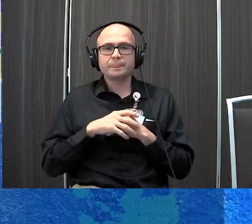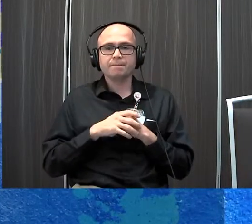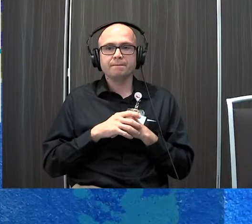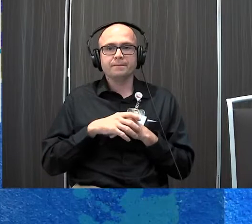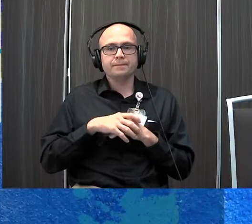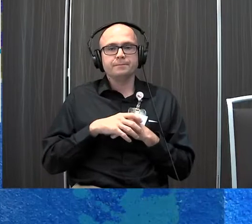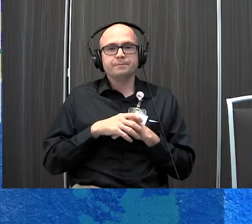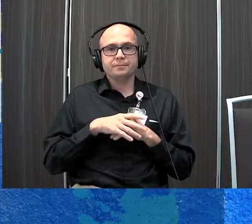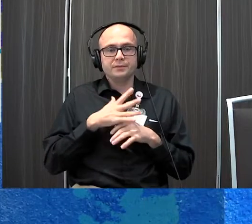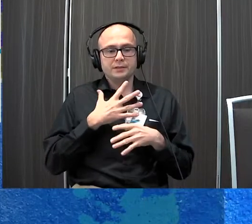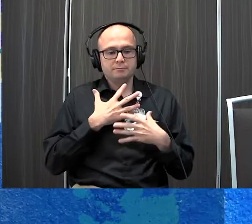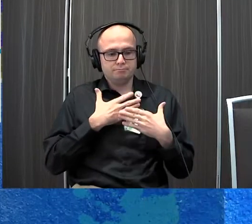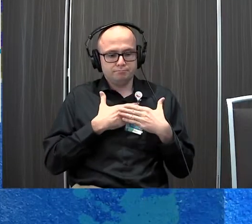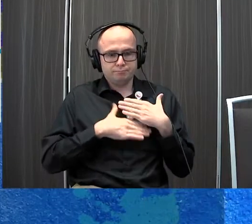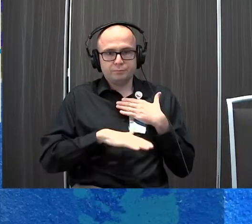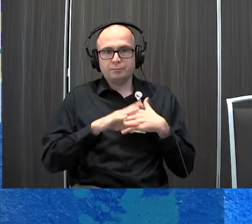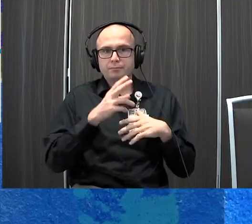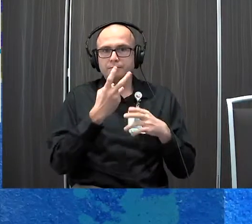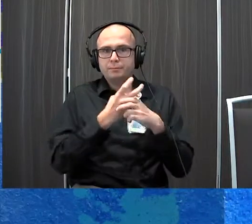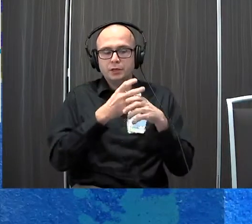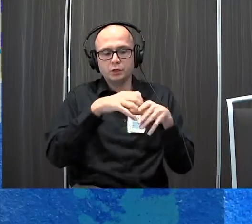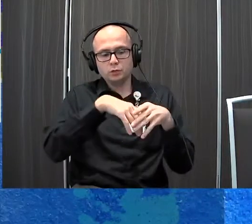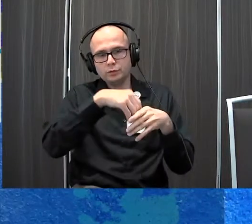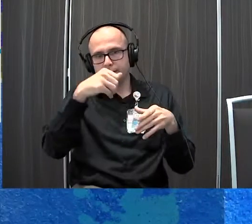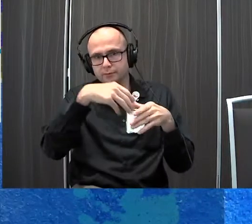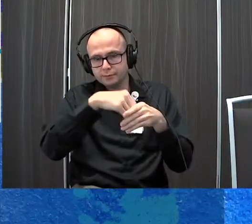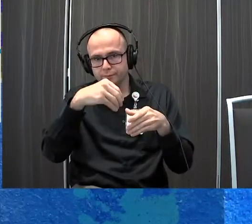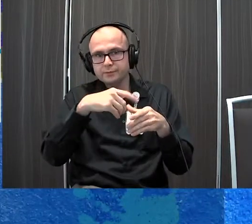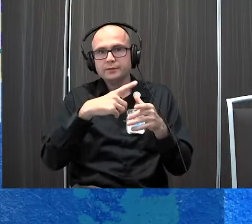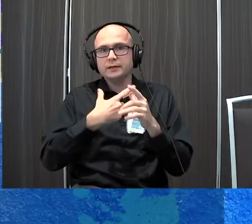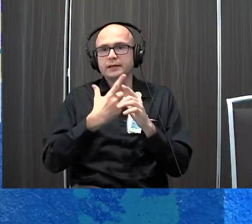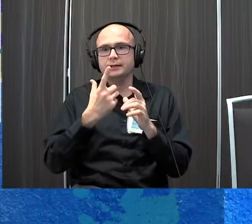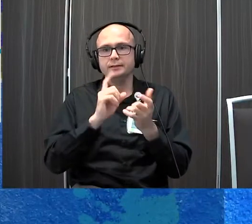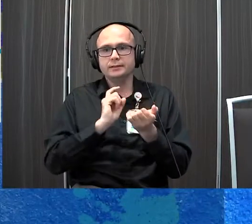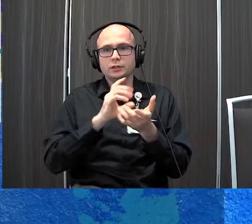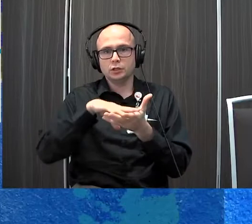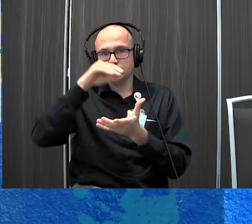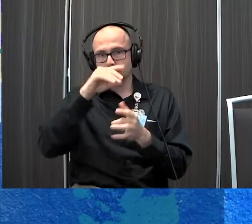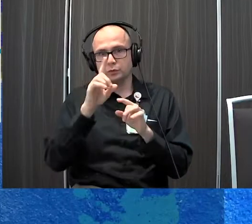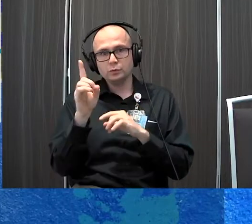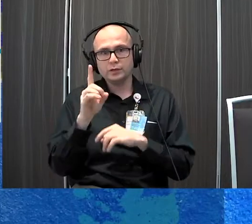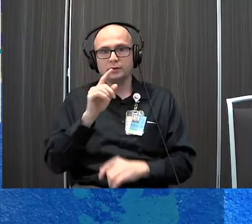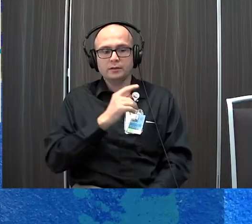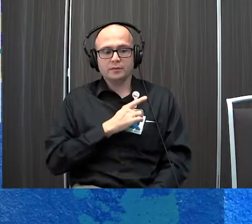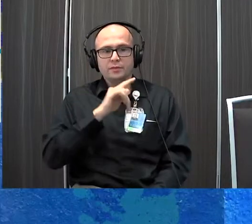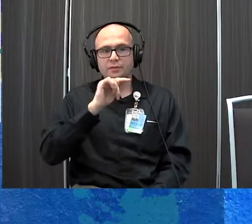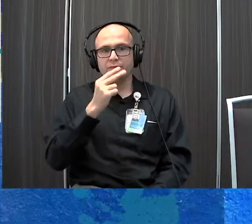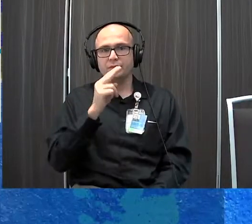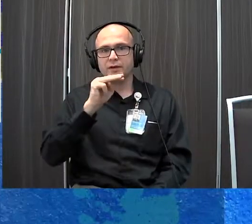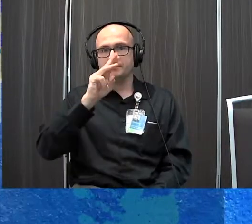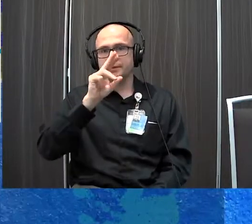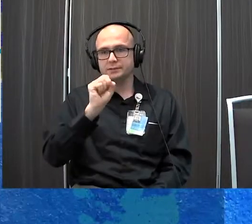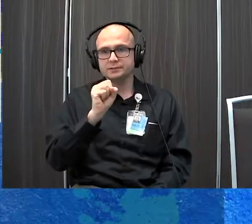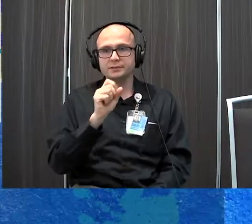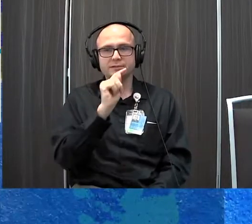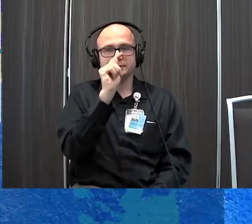progenitor T cells come out of the bone marrow, and in order to become T cells, they have to go and become educated in the thymus, and that is the little